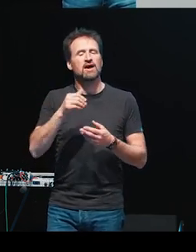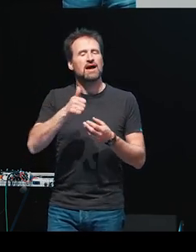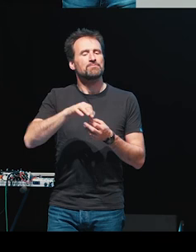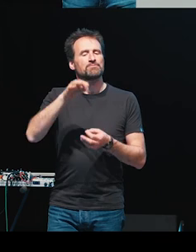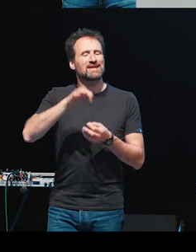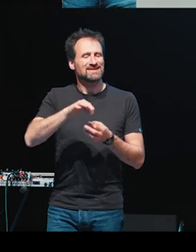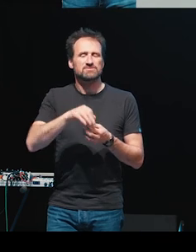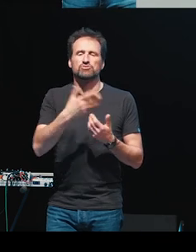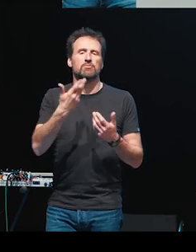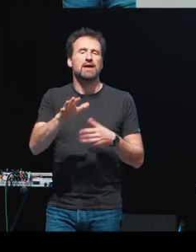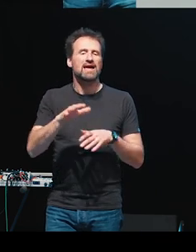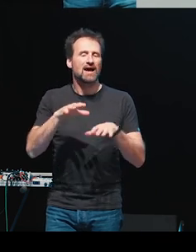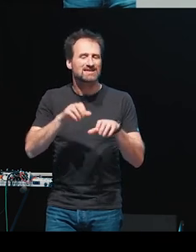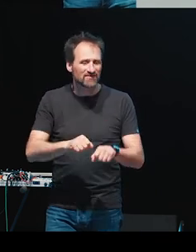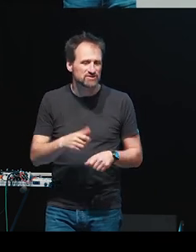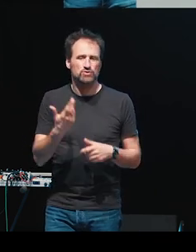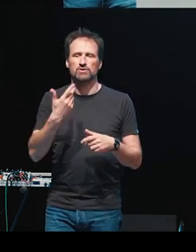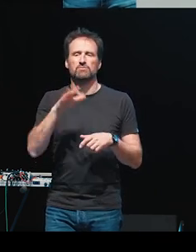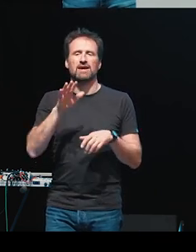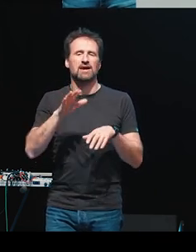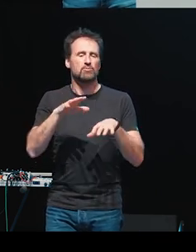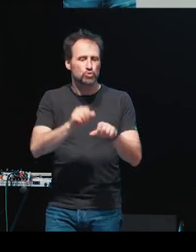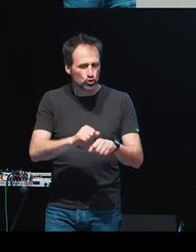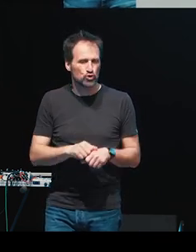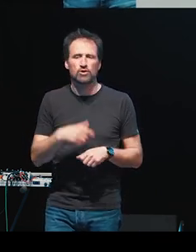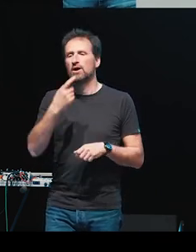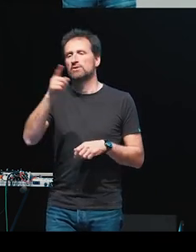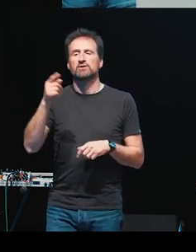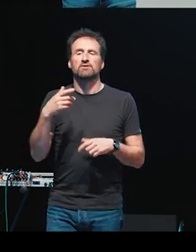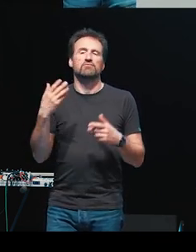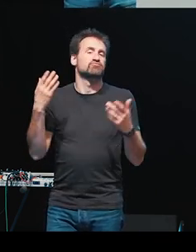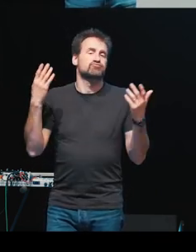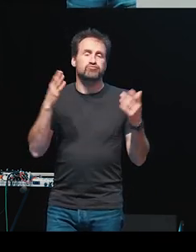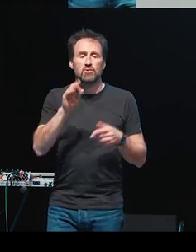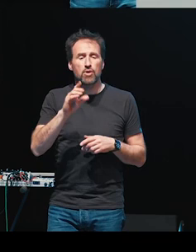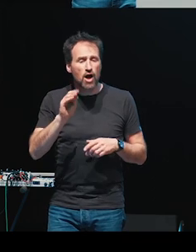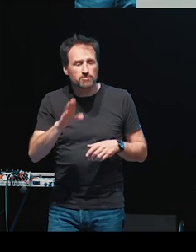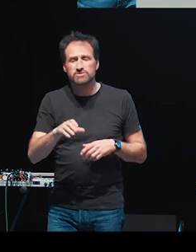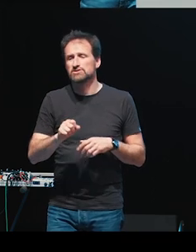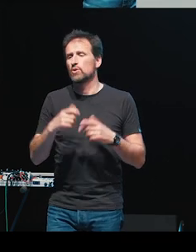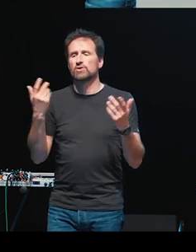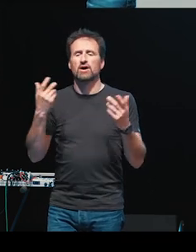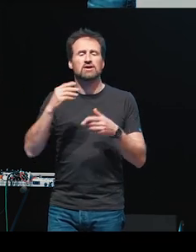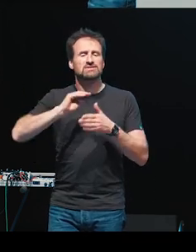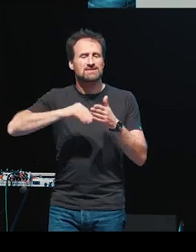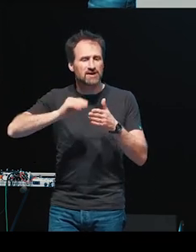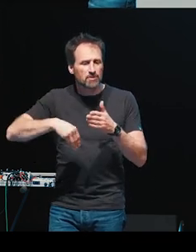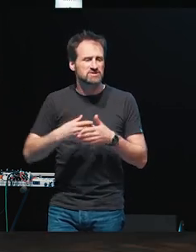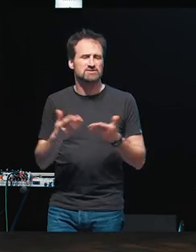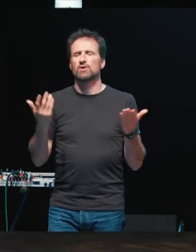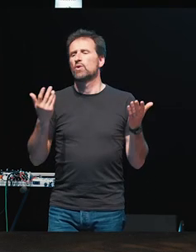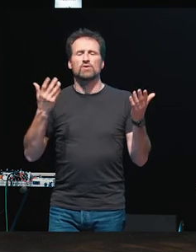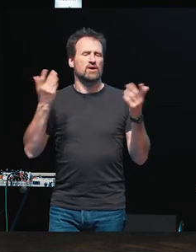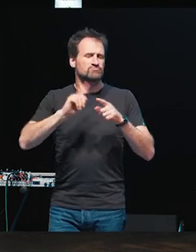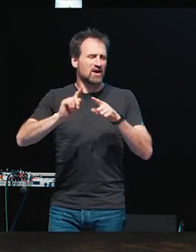For some other companies, let's say blogs, it could be very different. It could be signups. It could be very, very different. So based on different experiments,